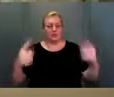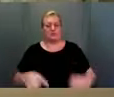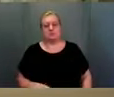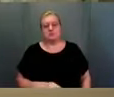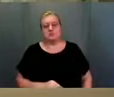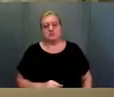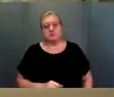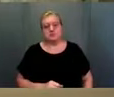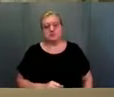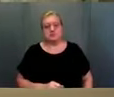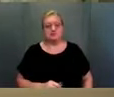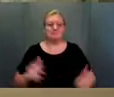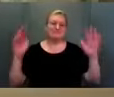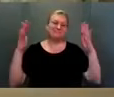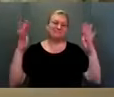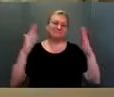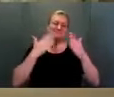Thank you.